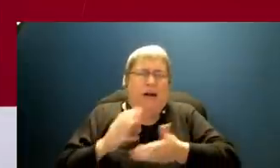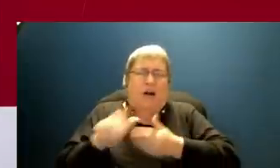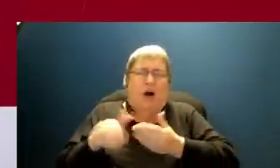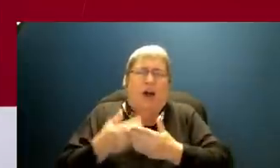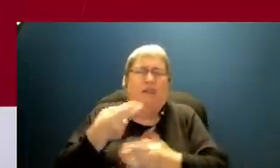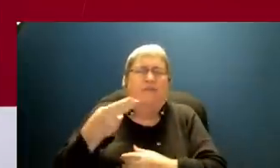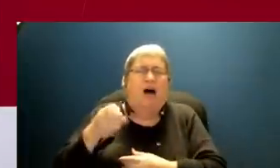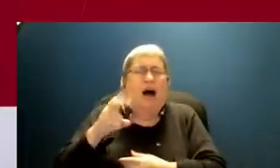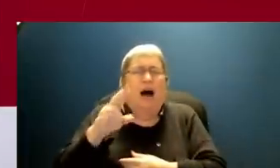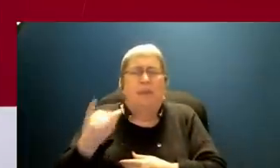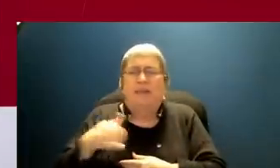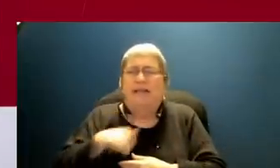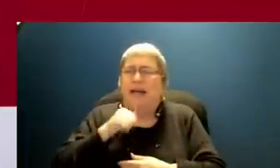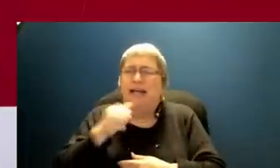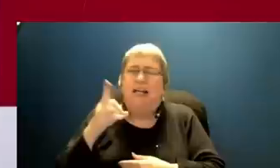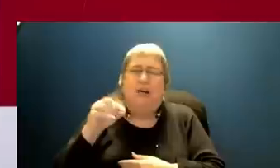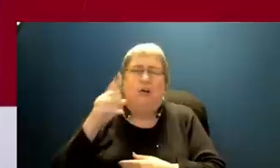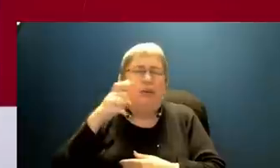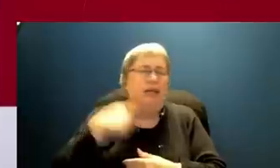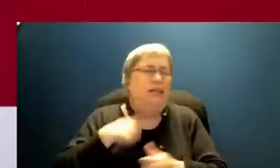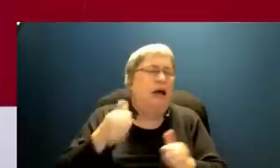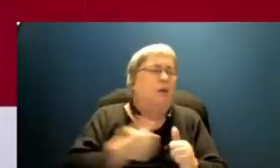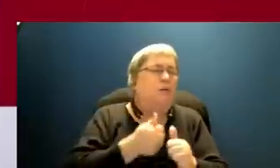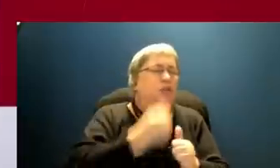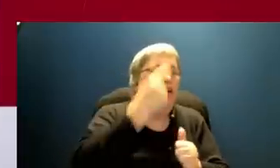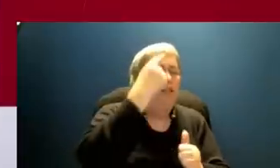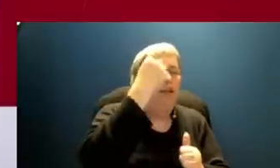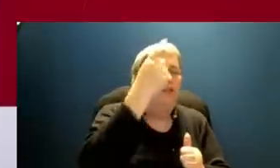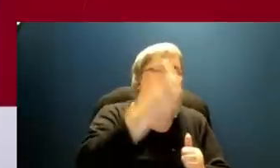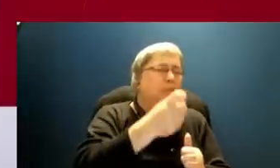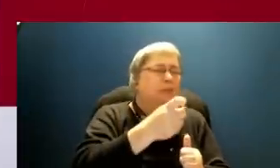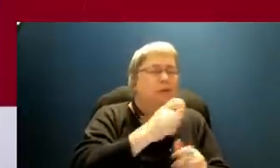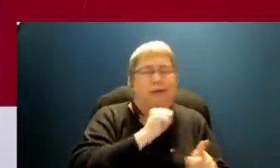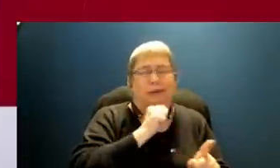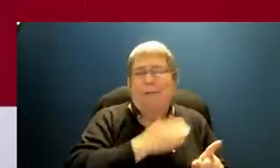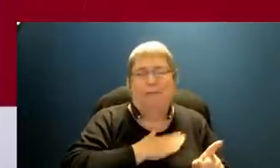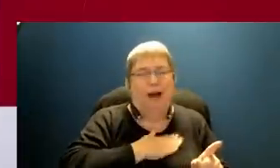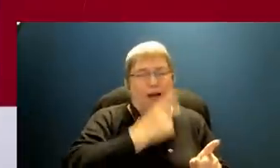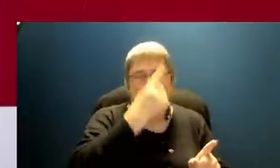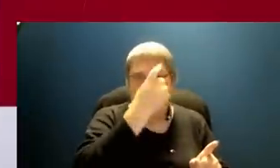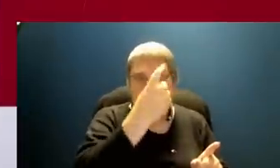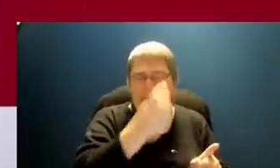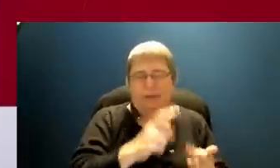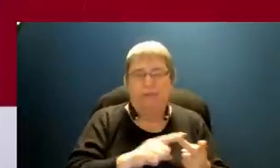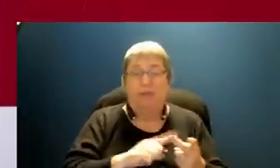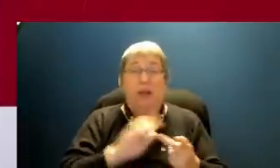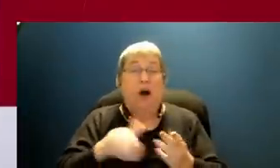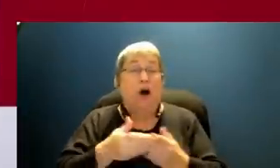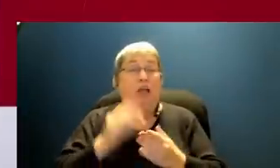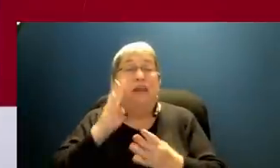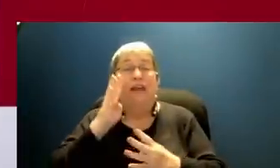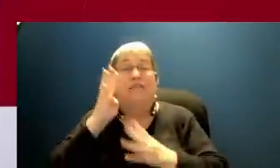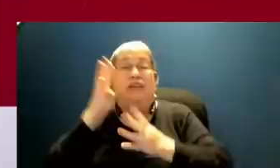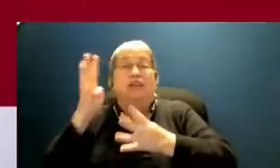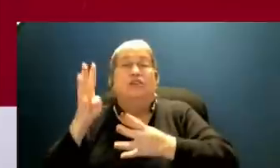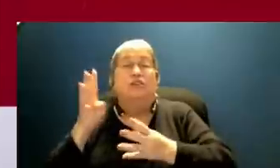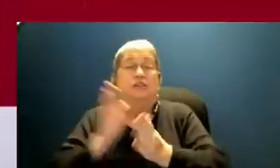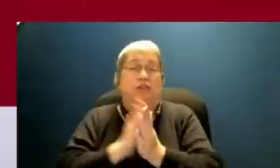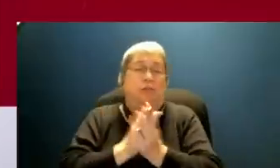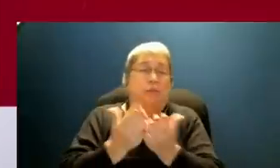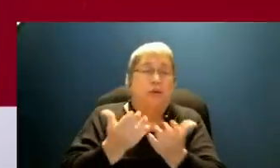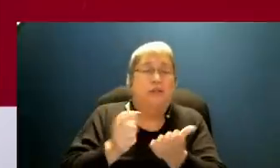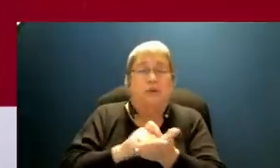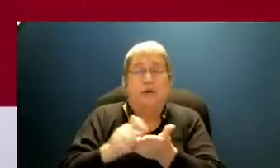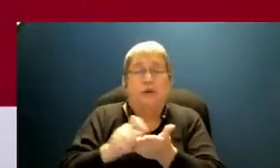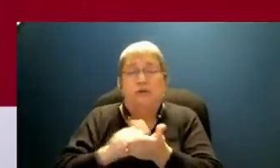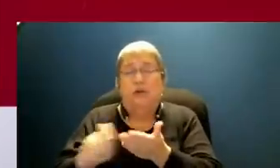do because I was busy chasing dreams that weren't mine. All the inventions I thought about making, the books I wanted to write, the